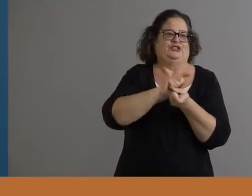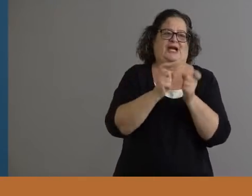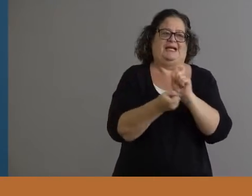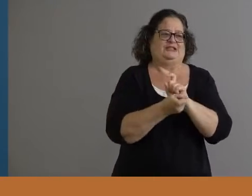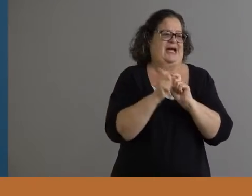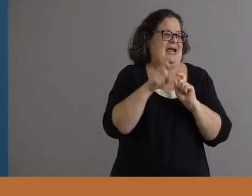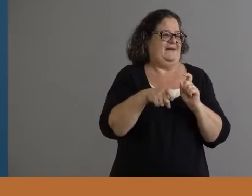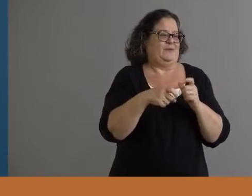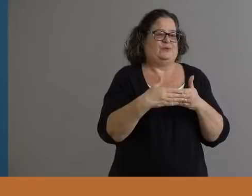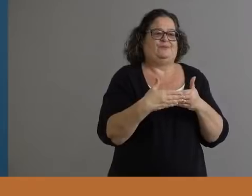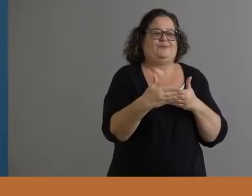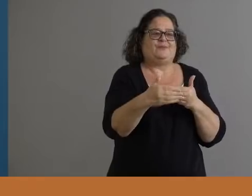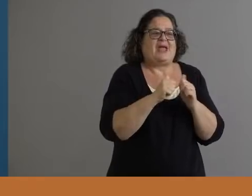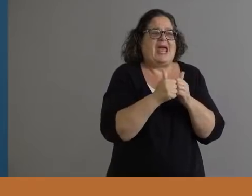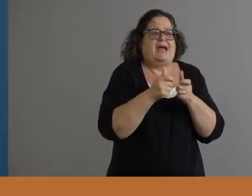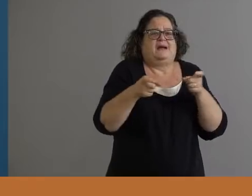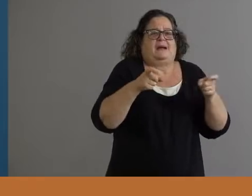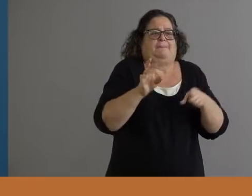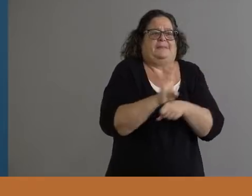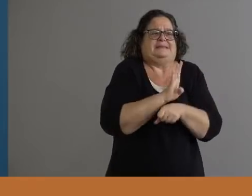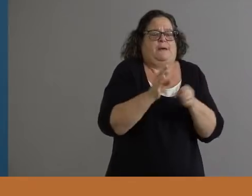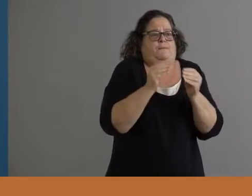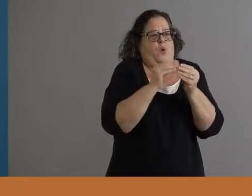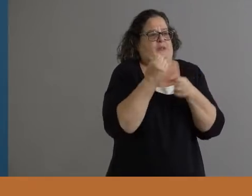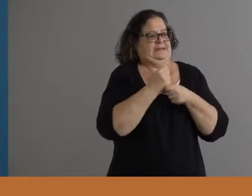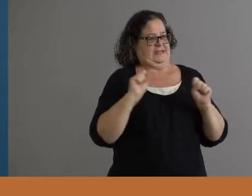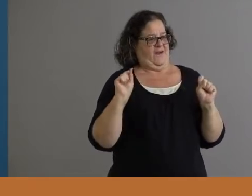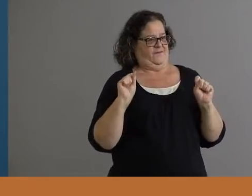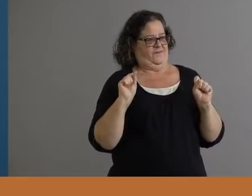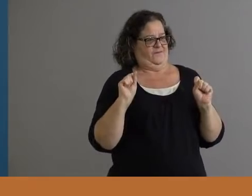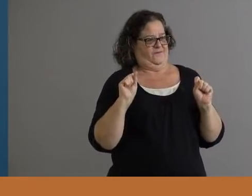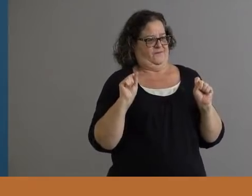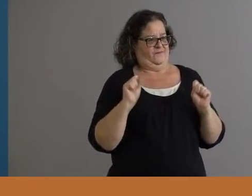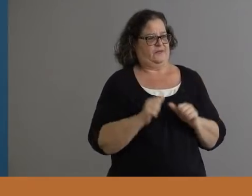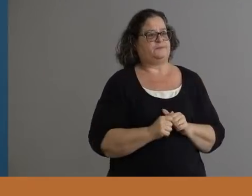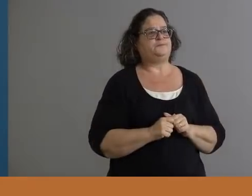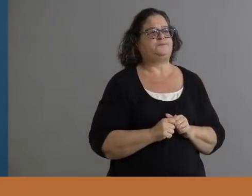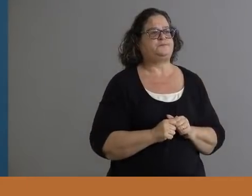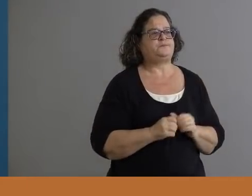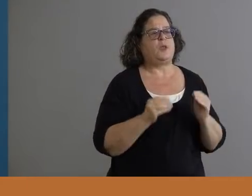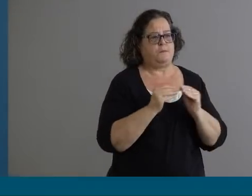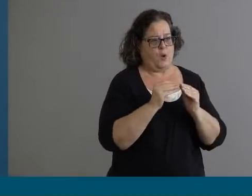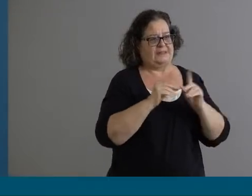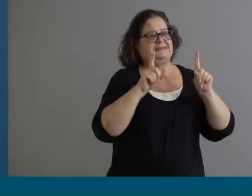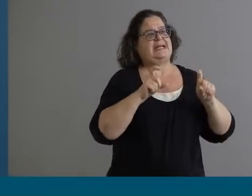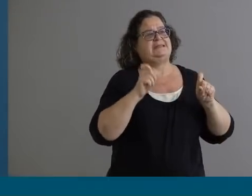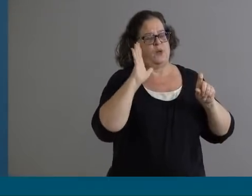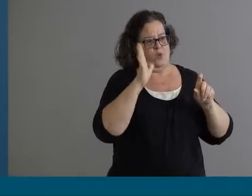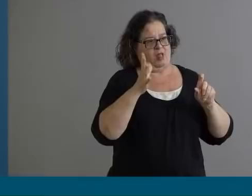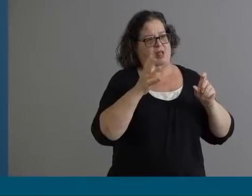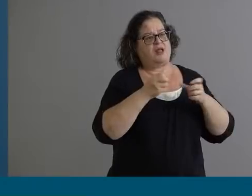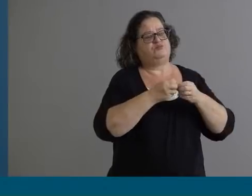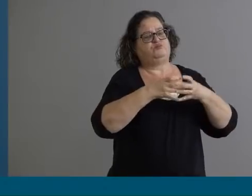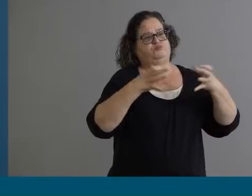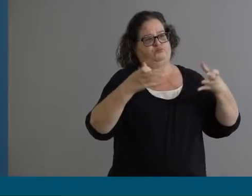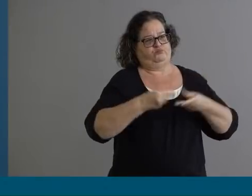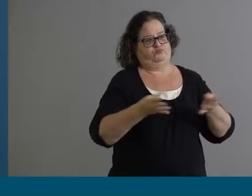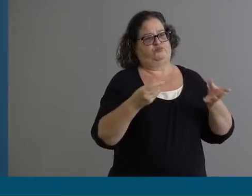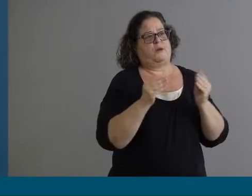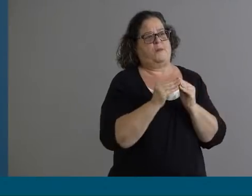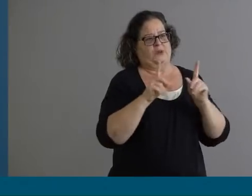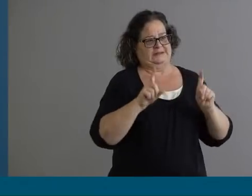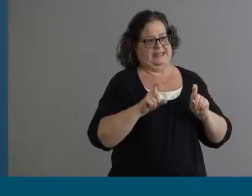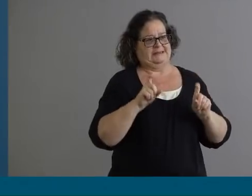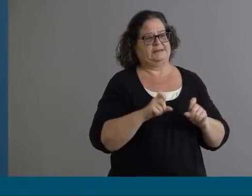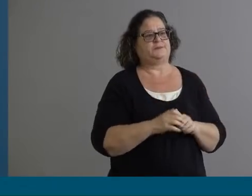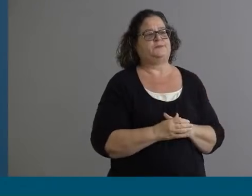to dramatically expand testing in Arizona. I want to thank President